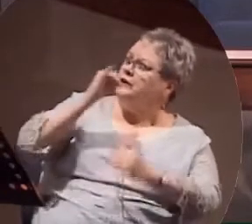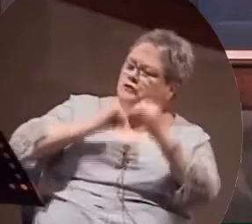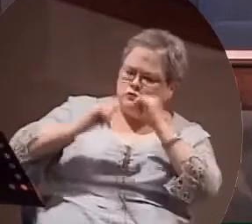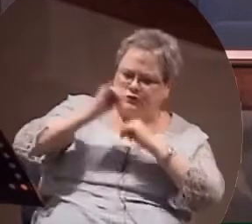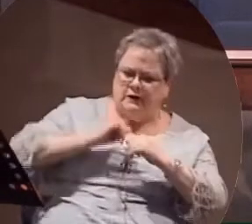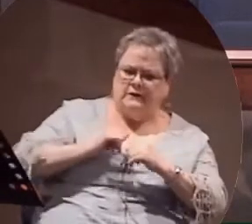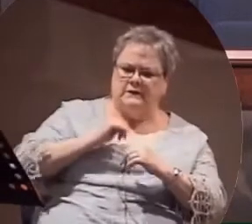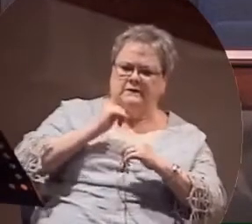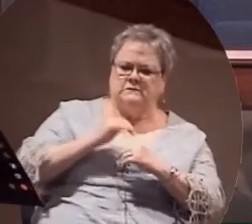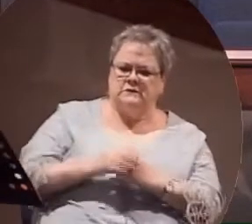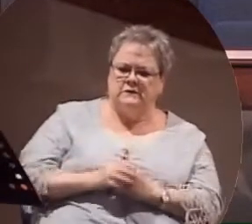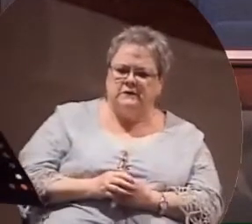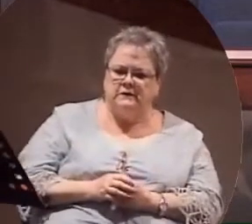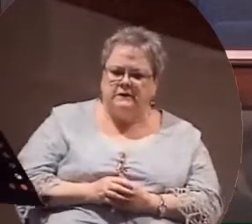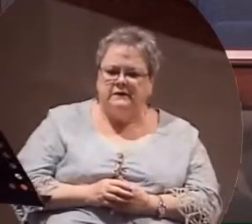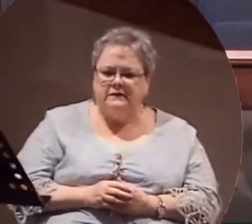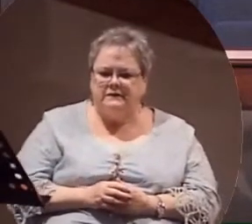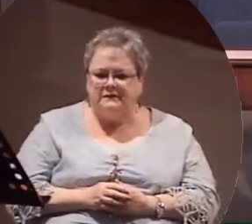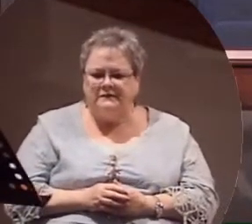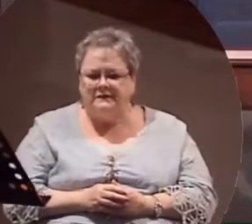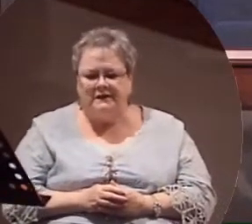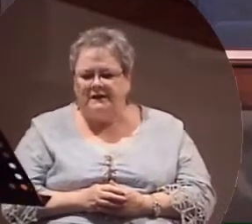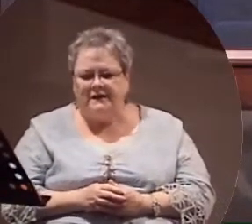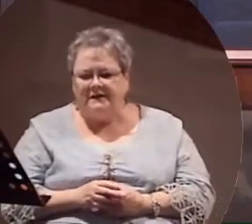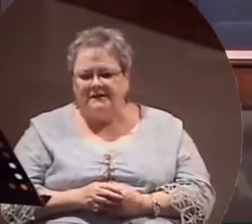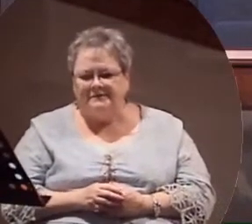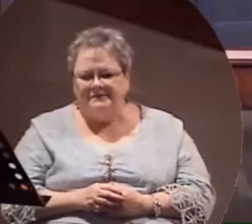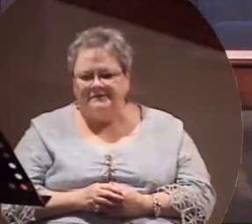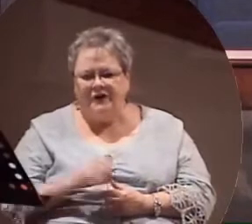revelings, and, oh brother,